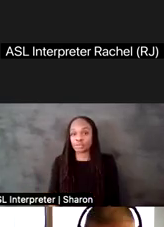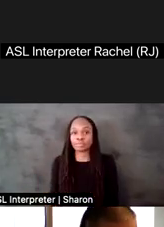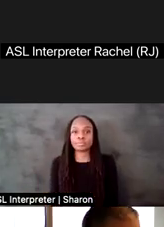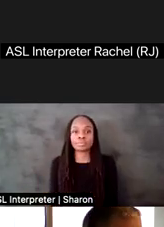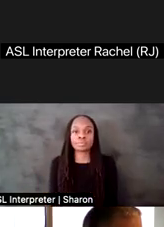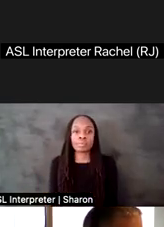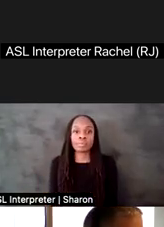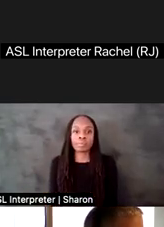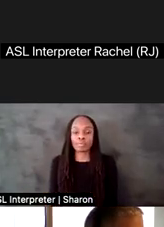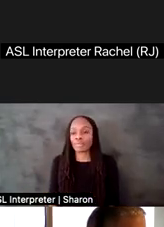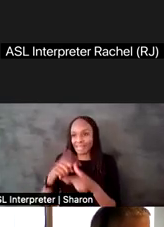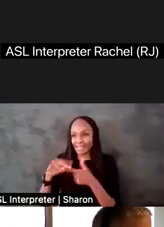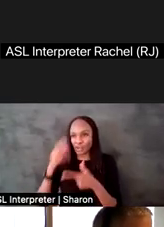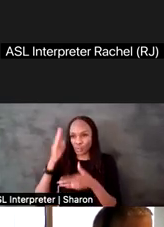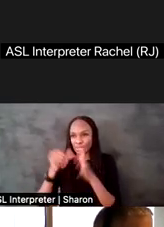and we will move on.